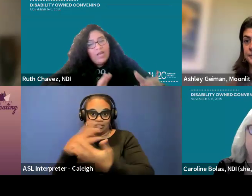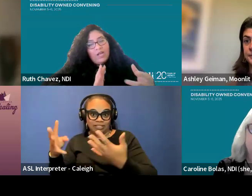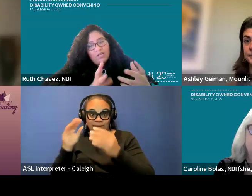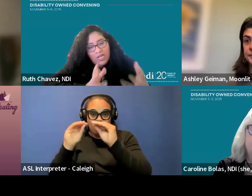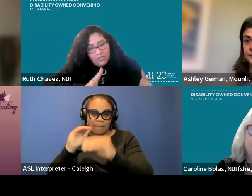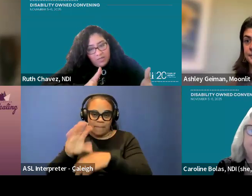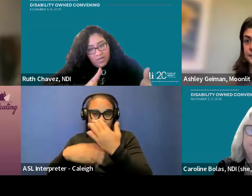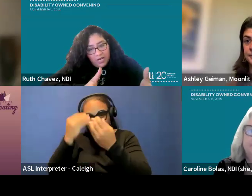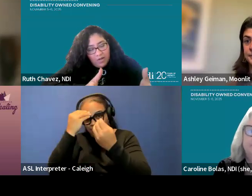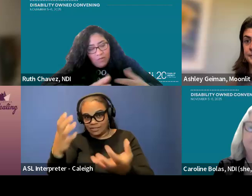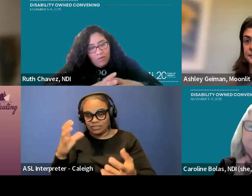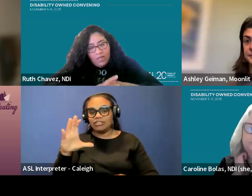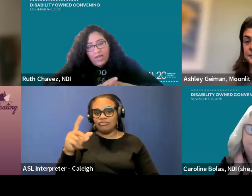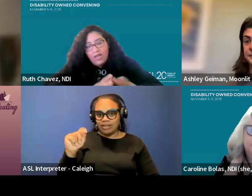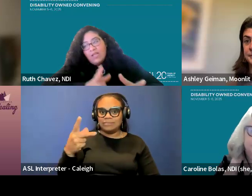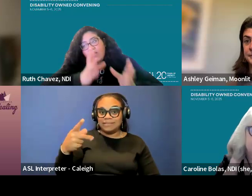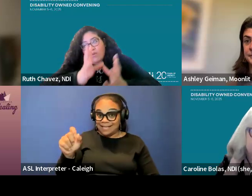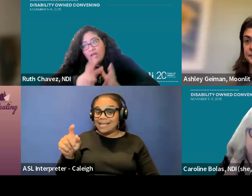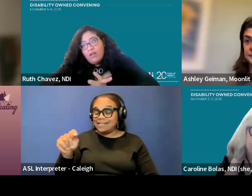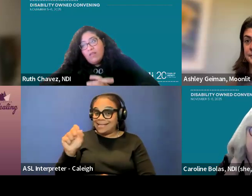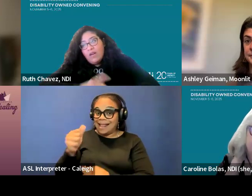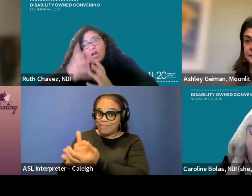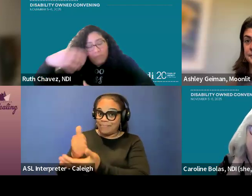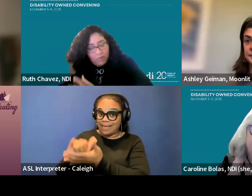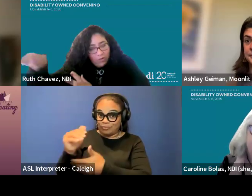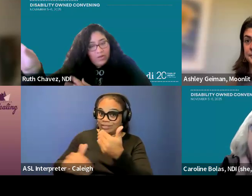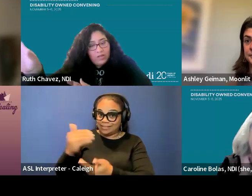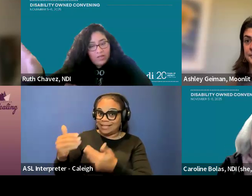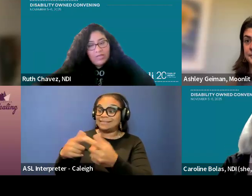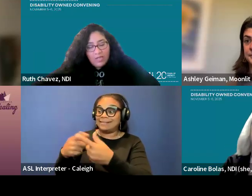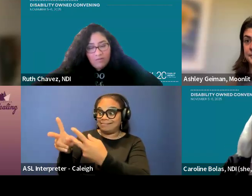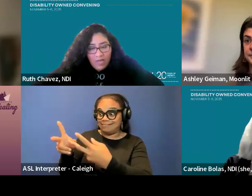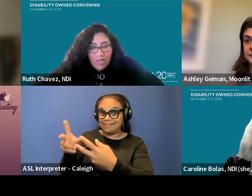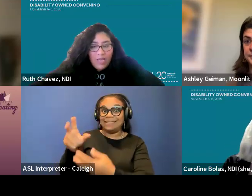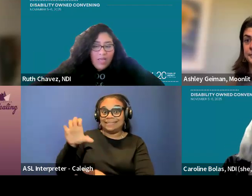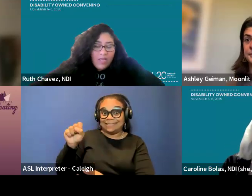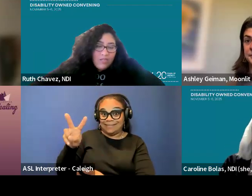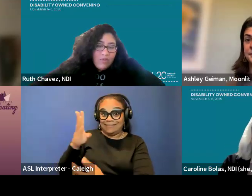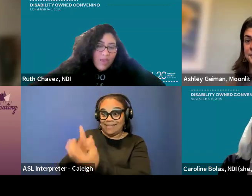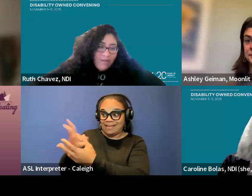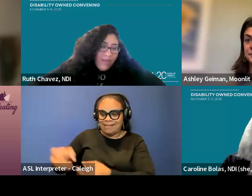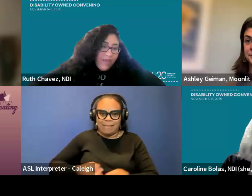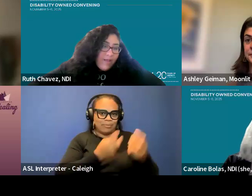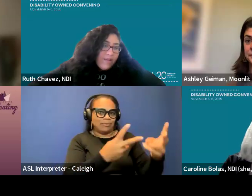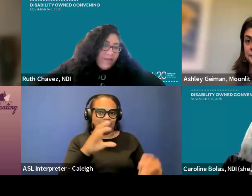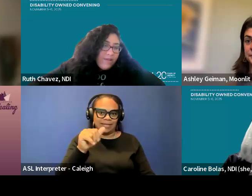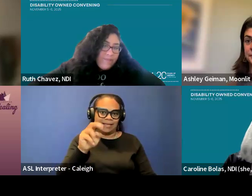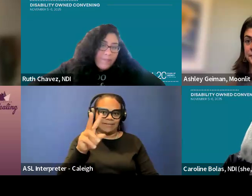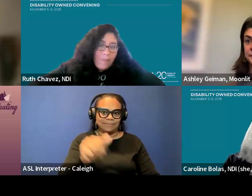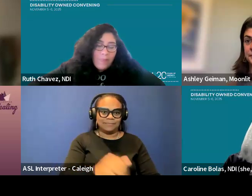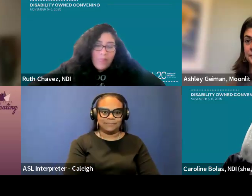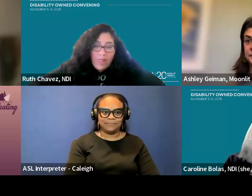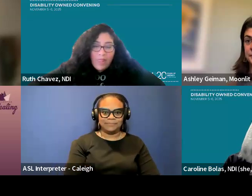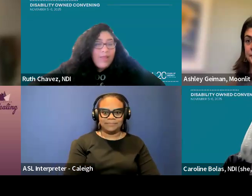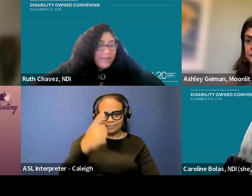information, ChatGPT can help you with that, and then you can then upload the CSV into Canva. And